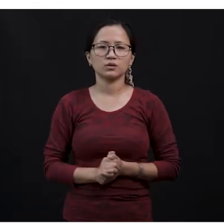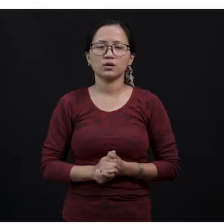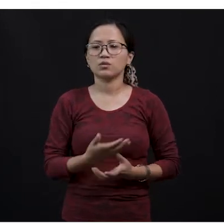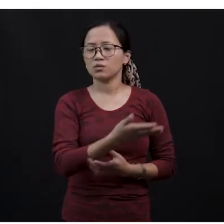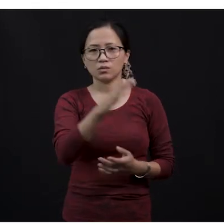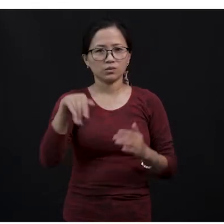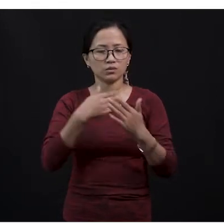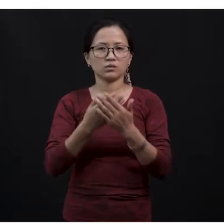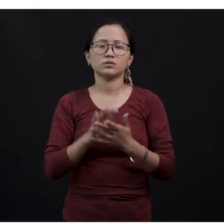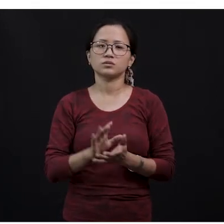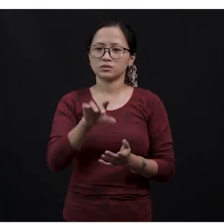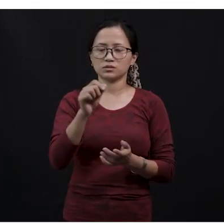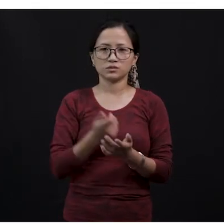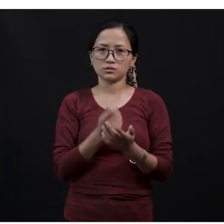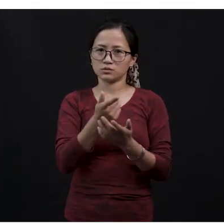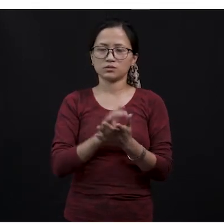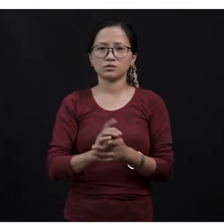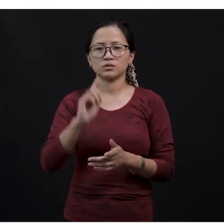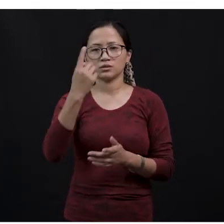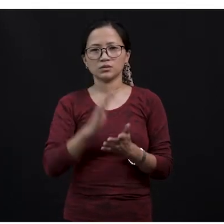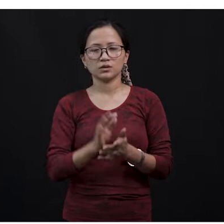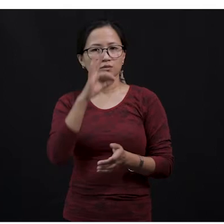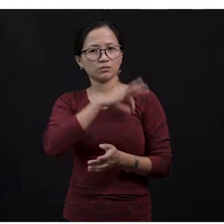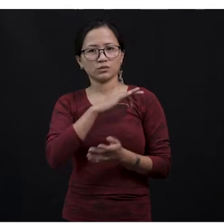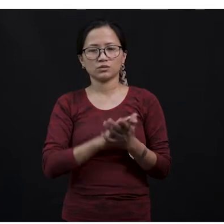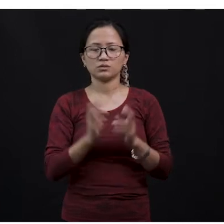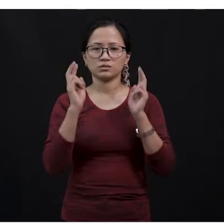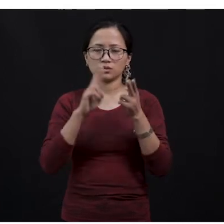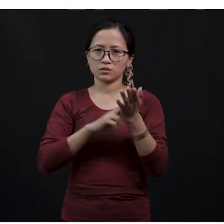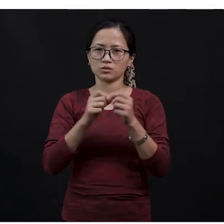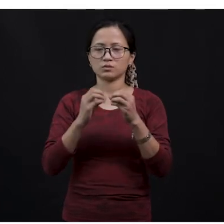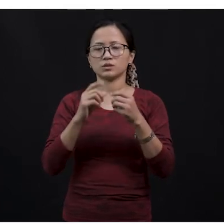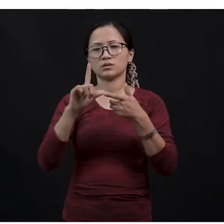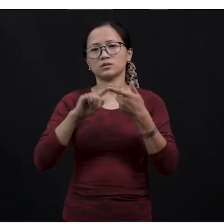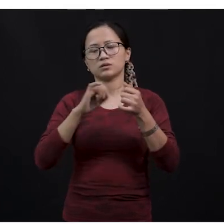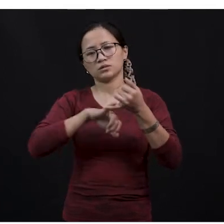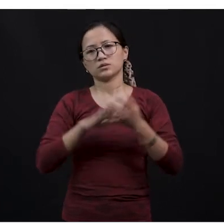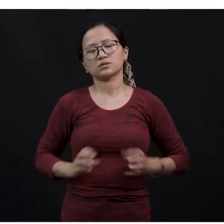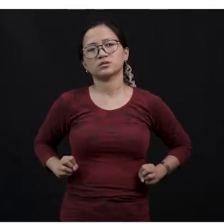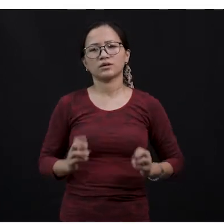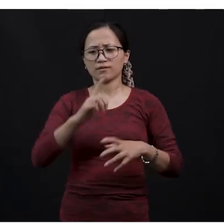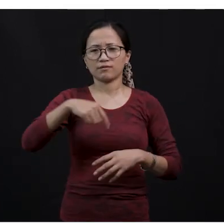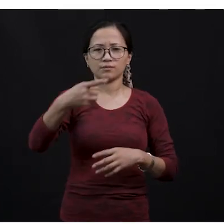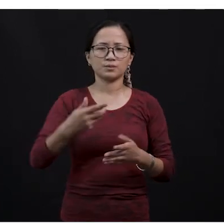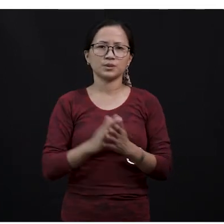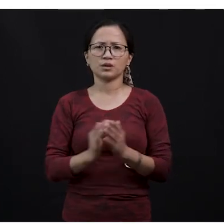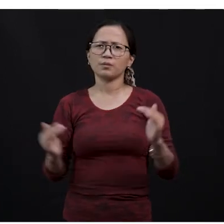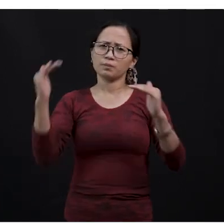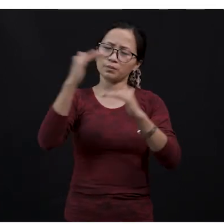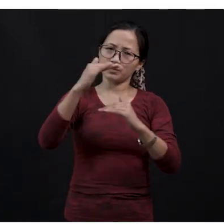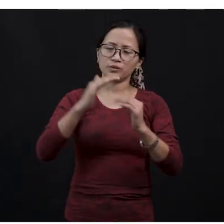that were earned, they only were pocketing the nobles. So he started that everything beyond